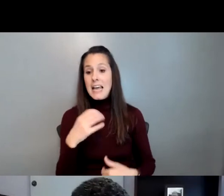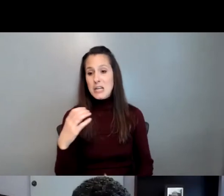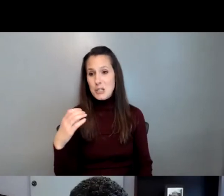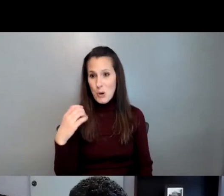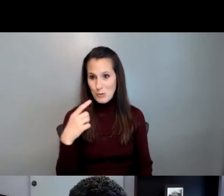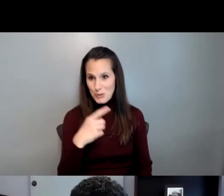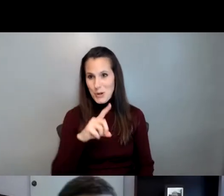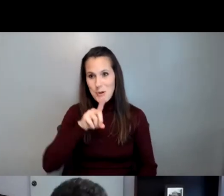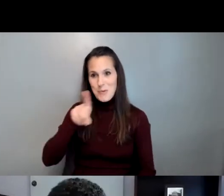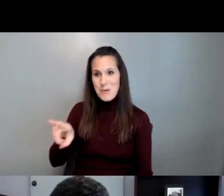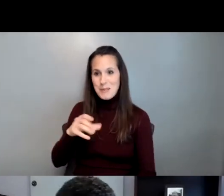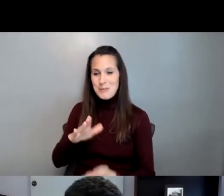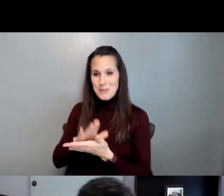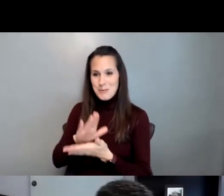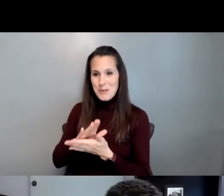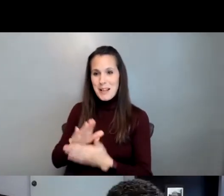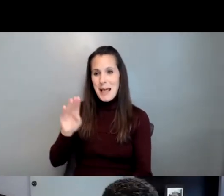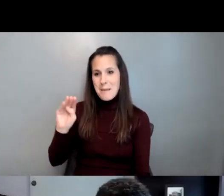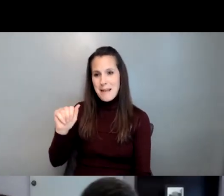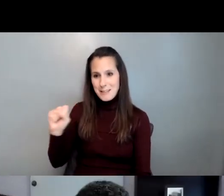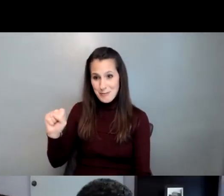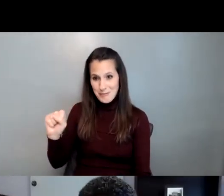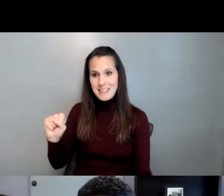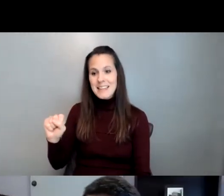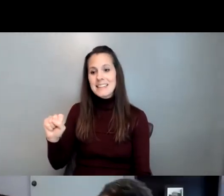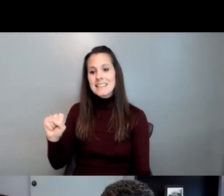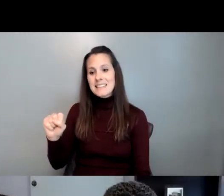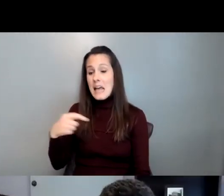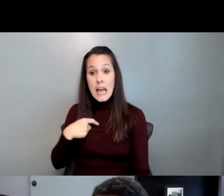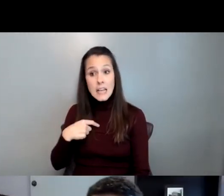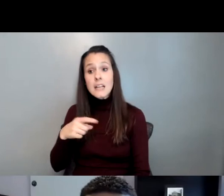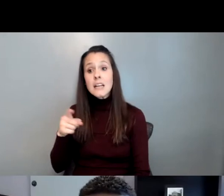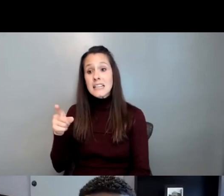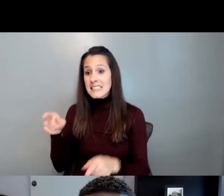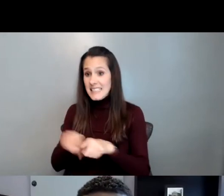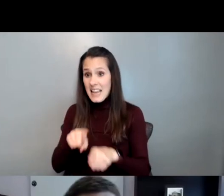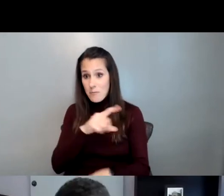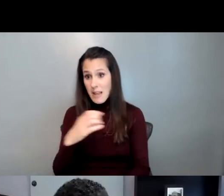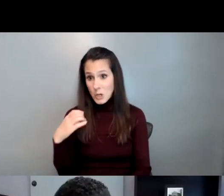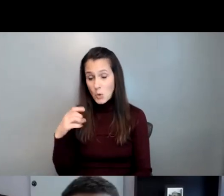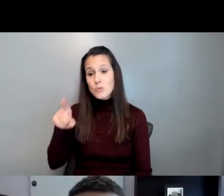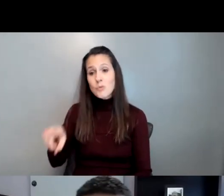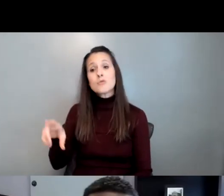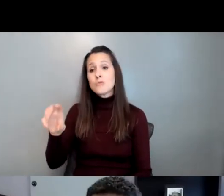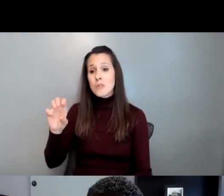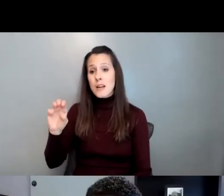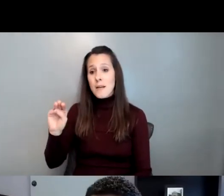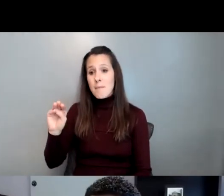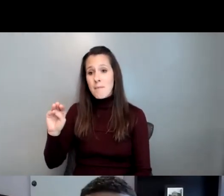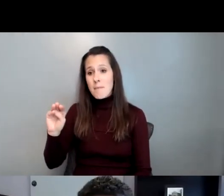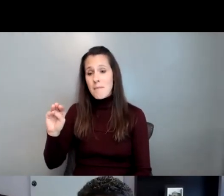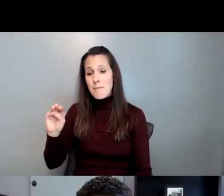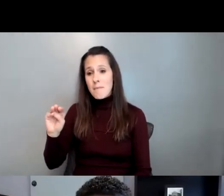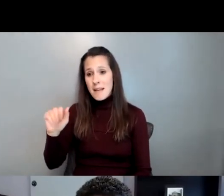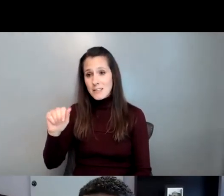Western Massachusetts. Well, in Massachusetts, I went to boarding school. He went to boarding school. Then he went to Stanford and also ran track. And then he went to Michigan for medical school.